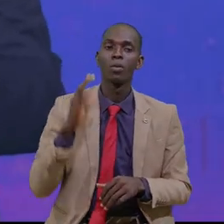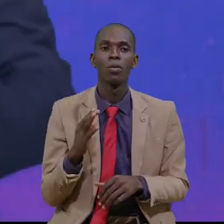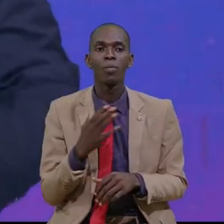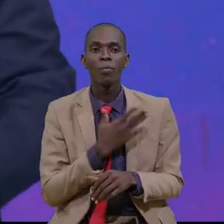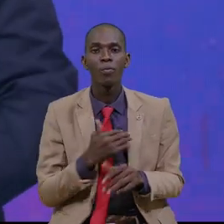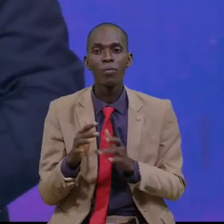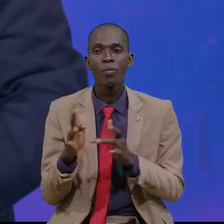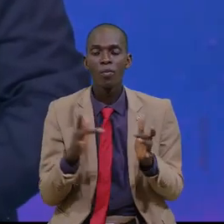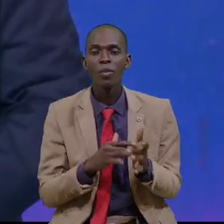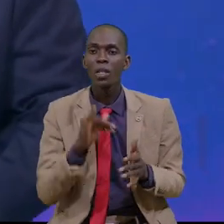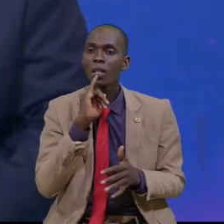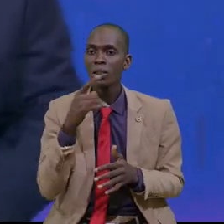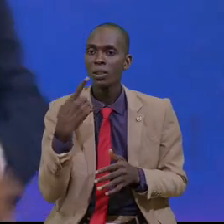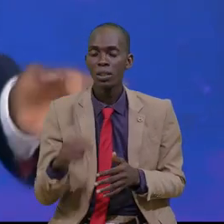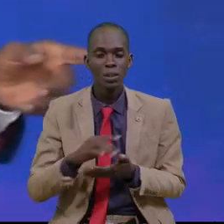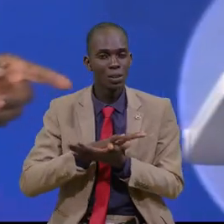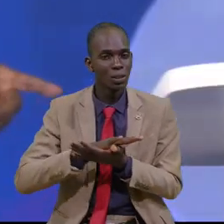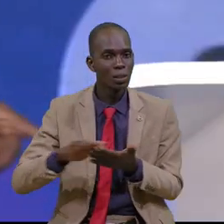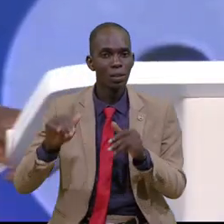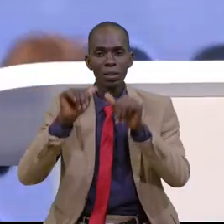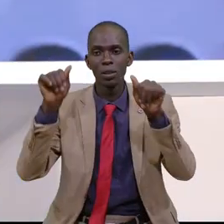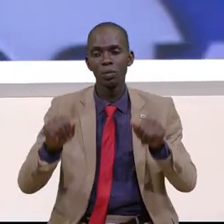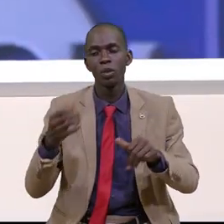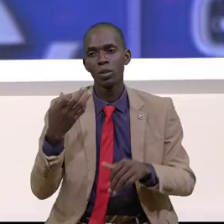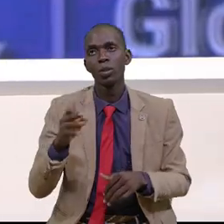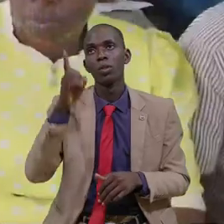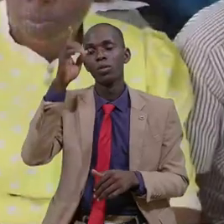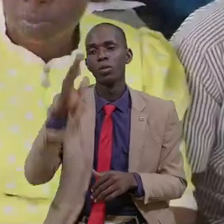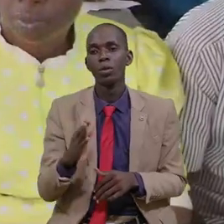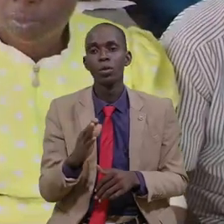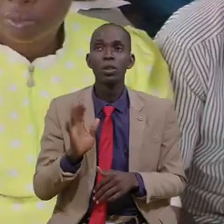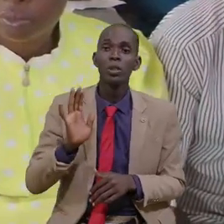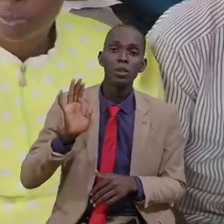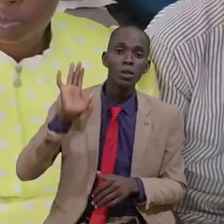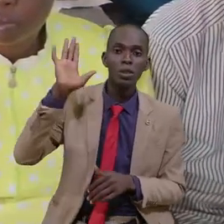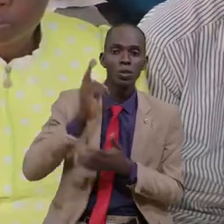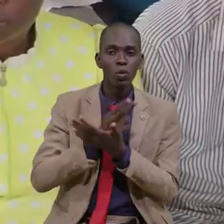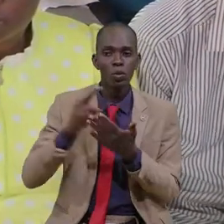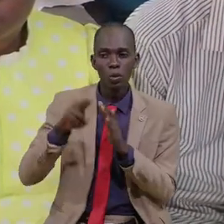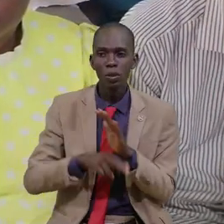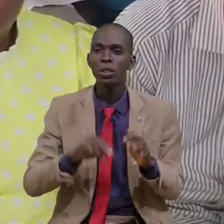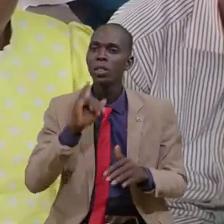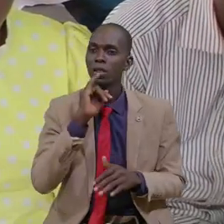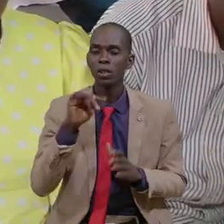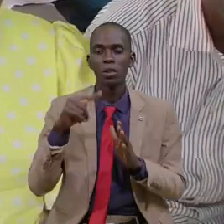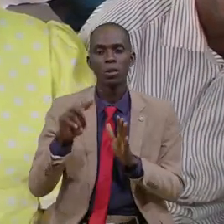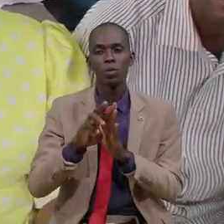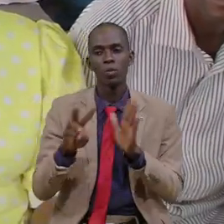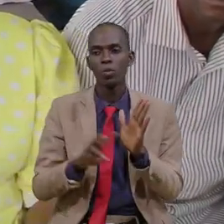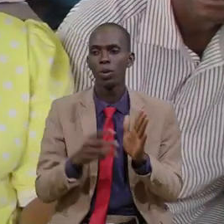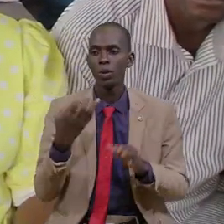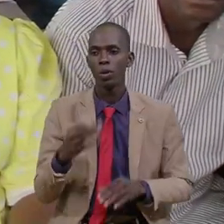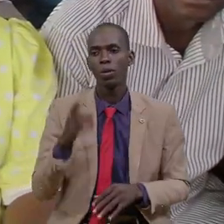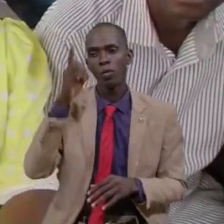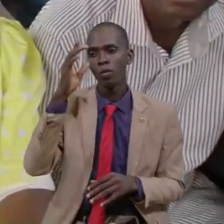is the expression of the will of God. Is holiness the will of God in every generation for everyone? Yes,